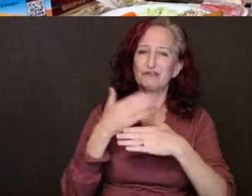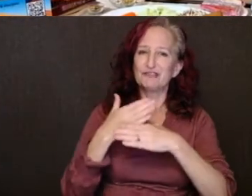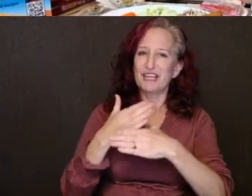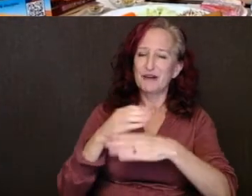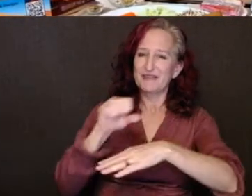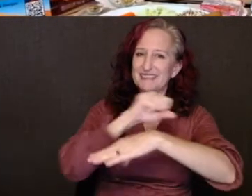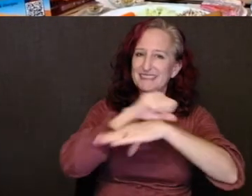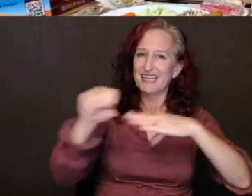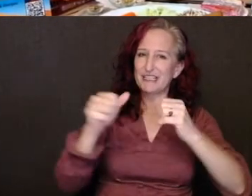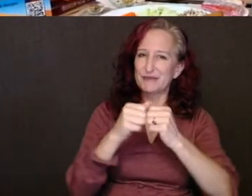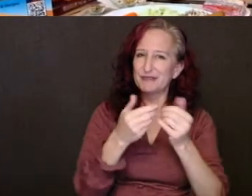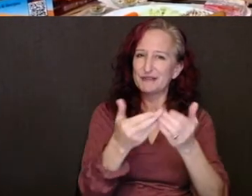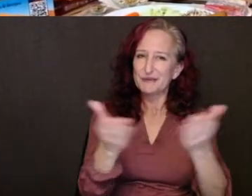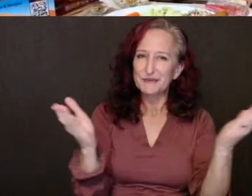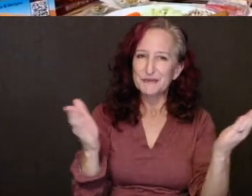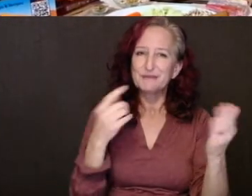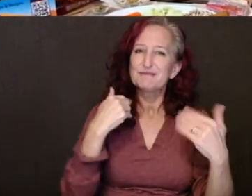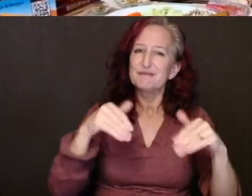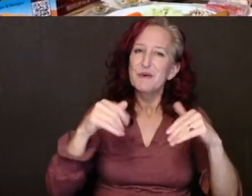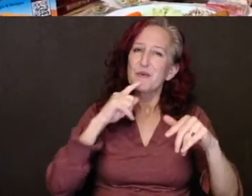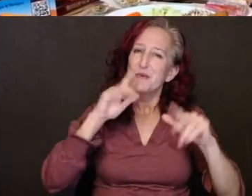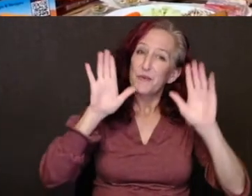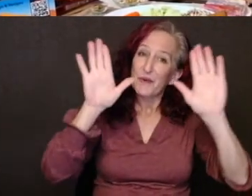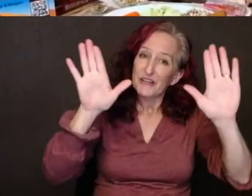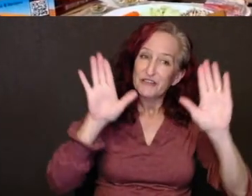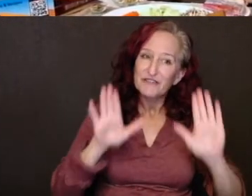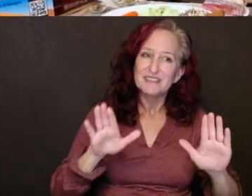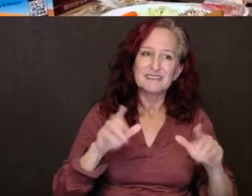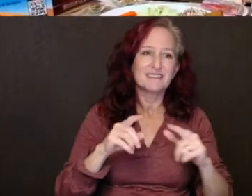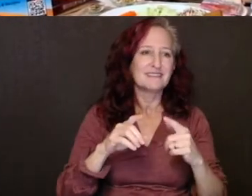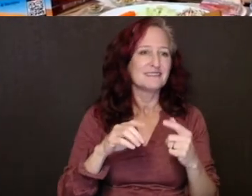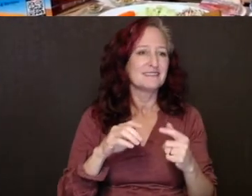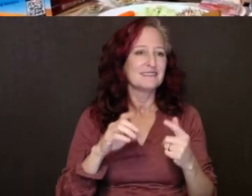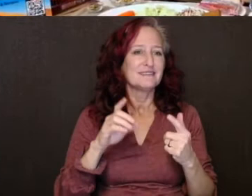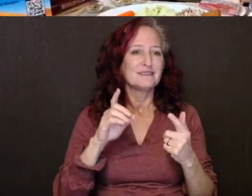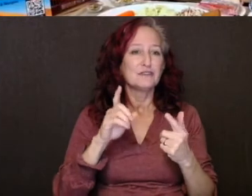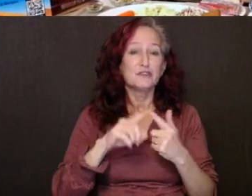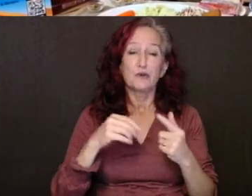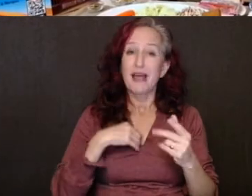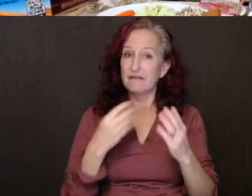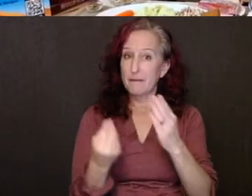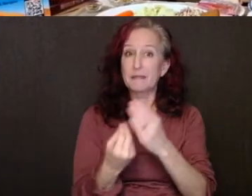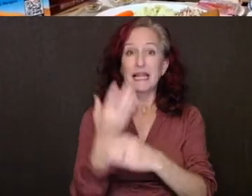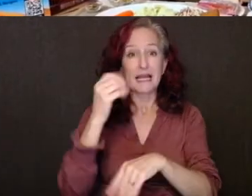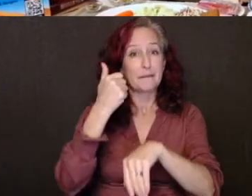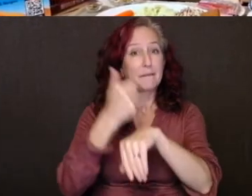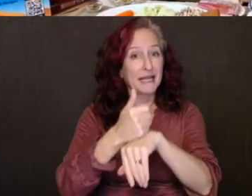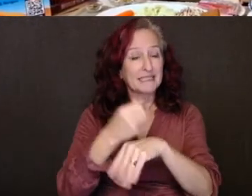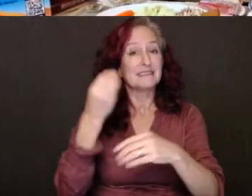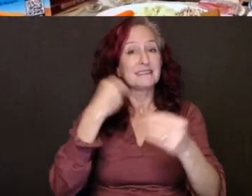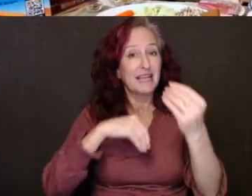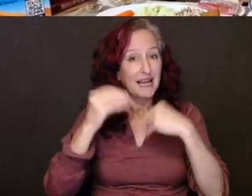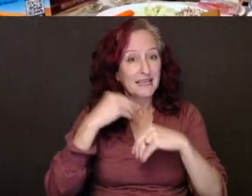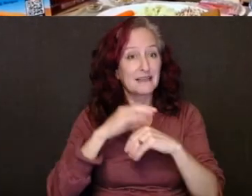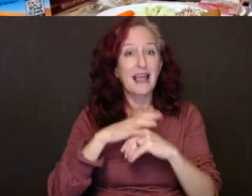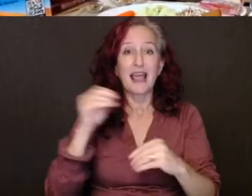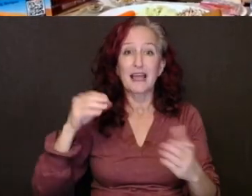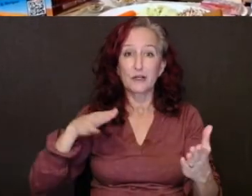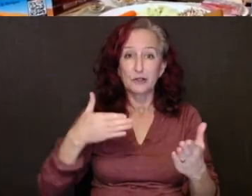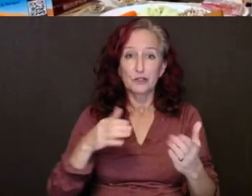Well, hopefully one day I'll get as proficient as you. Well, Chef, can you tell us a little bit more about the dish that you're preparing